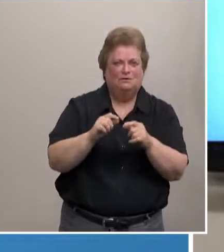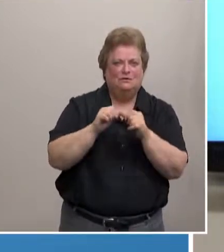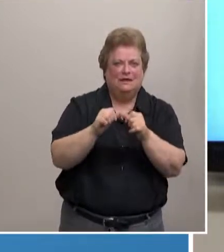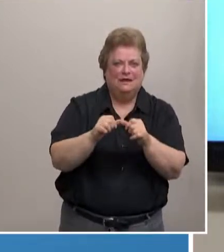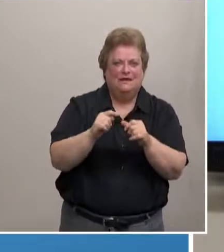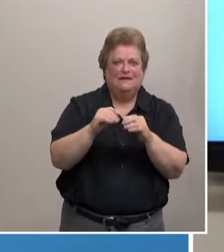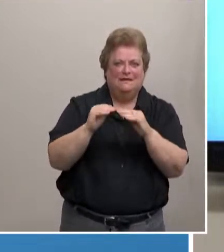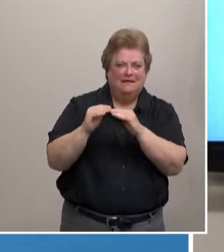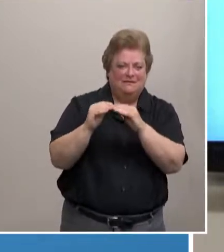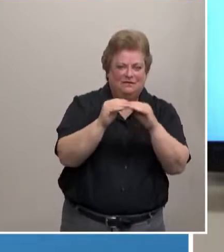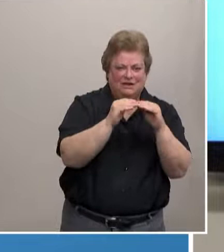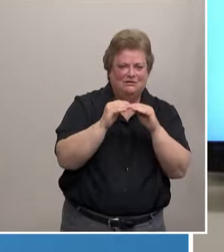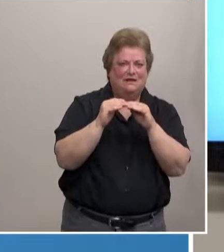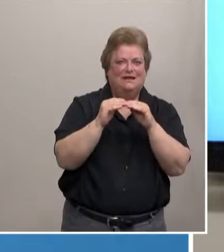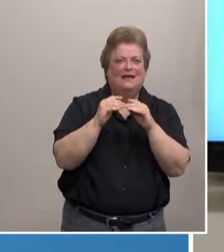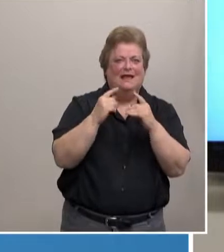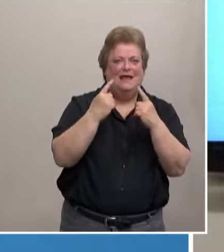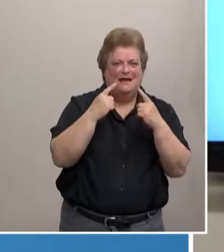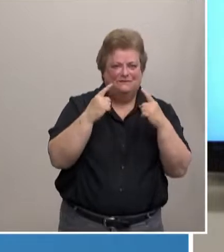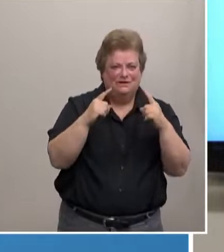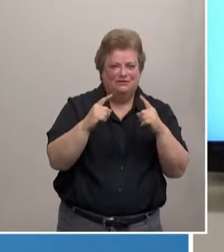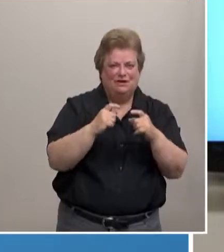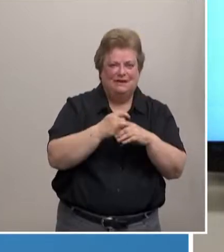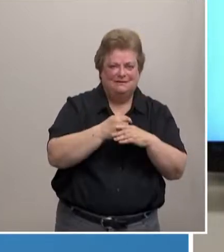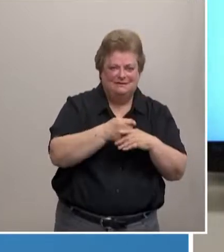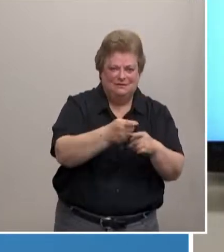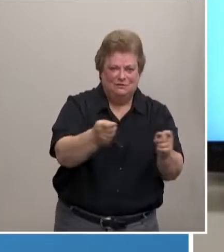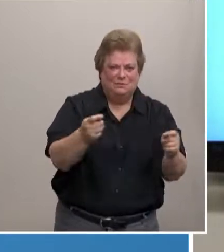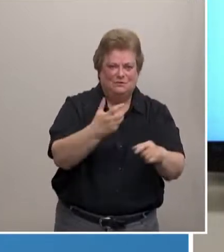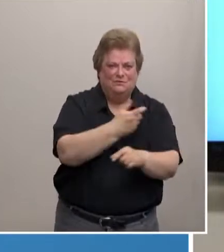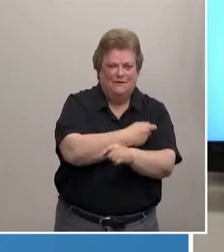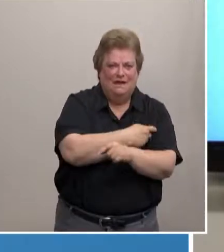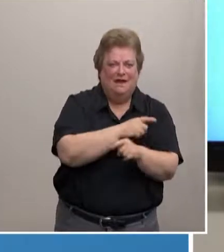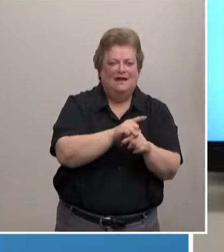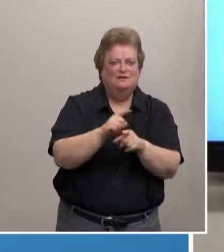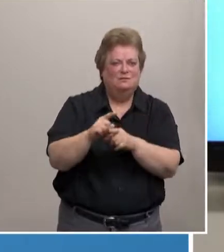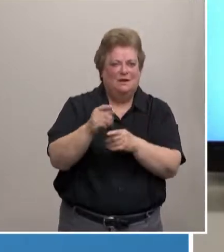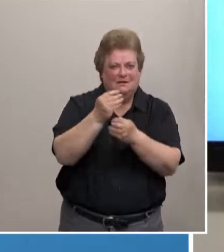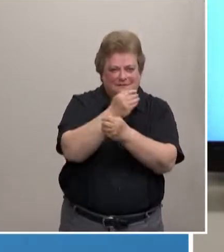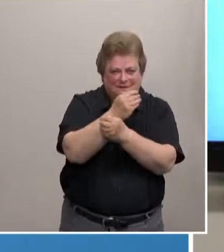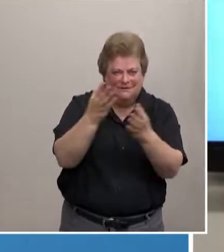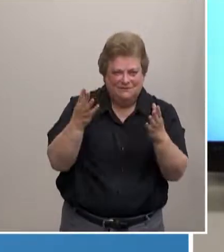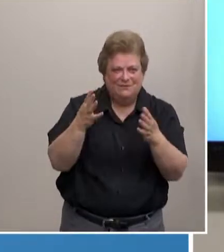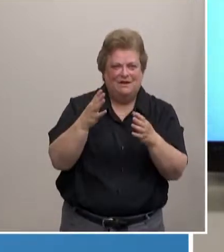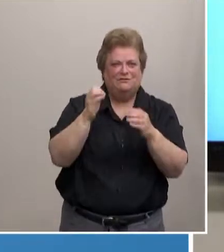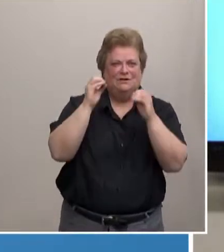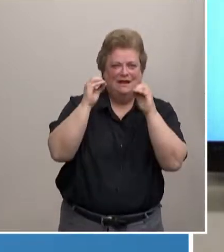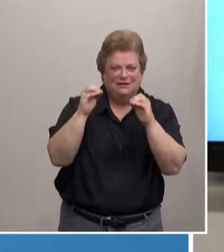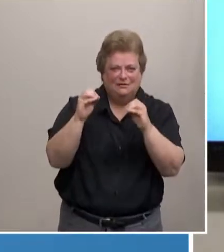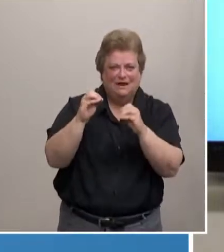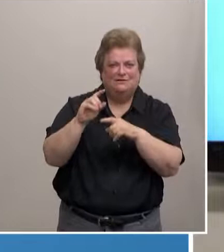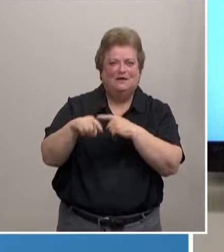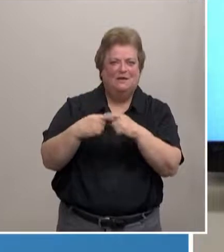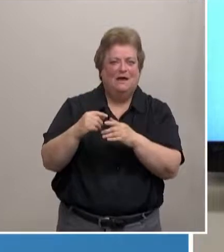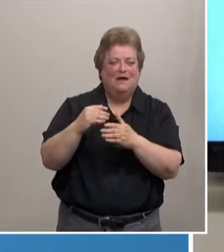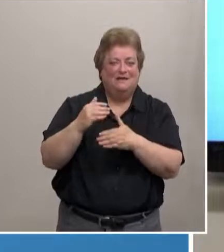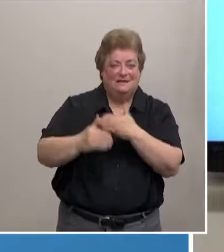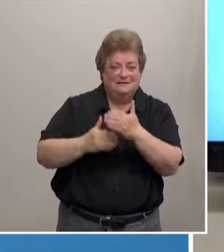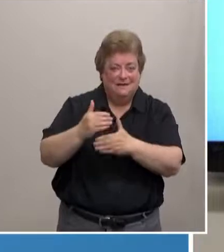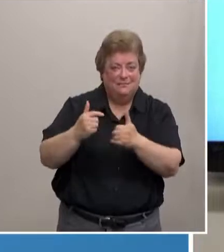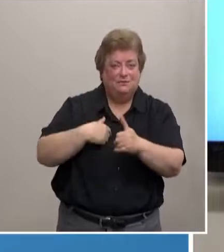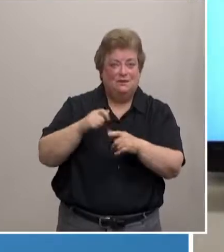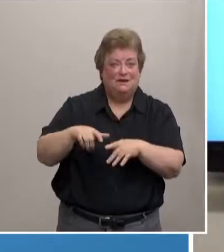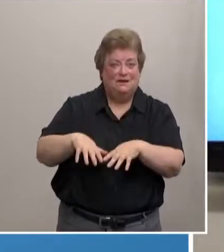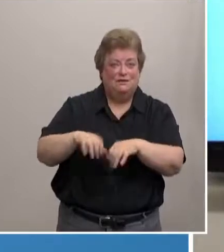and equitable distribution of vaccines, as well as the publication of information and education about steps we all can take to protect